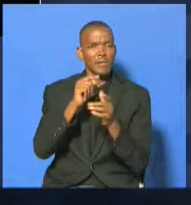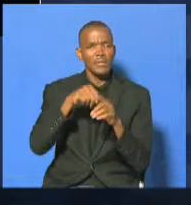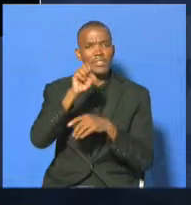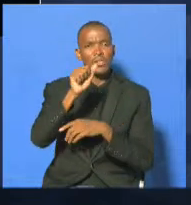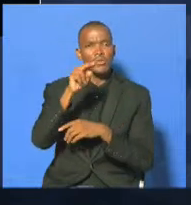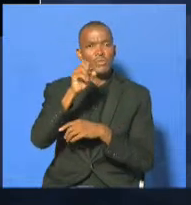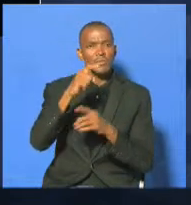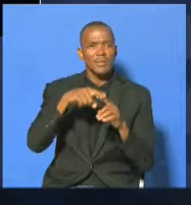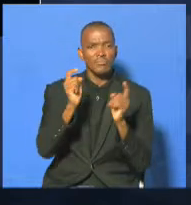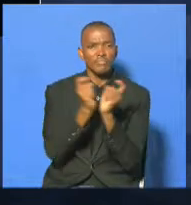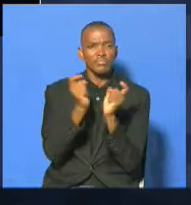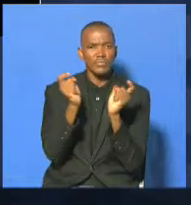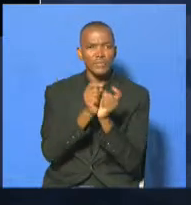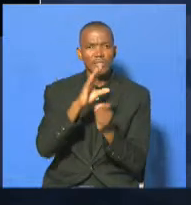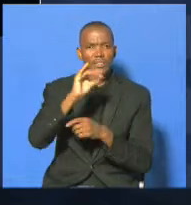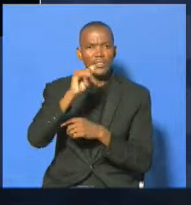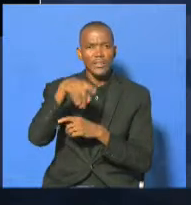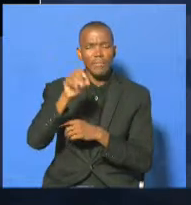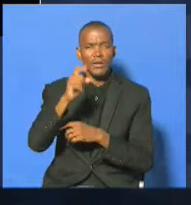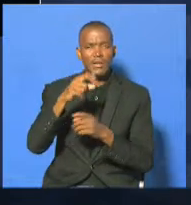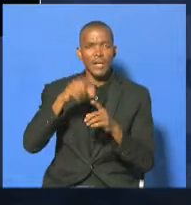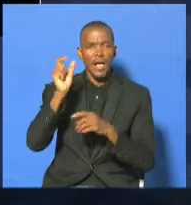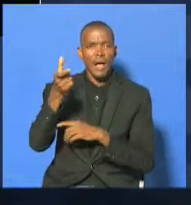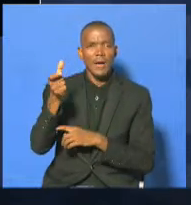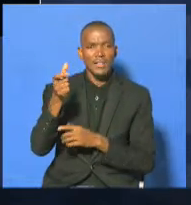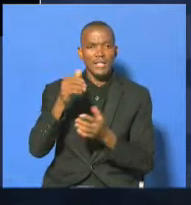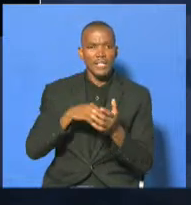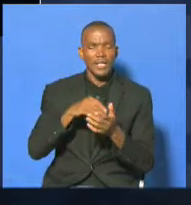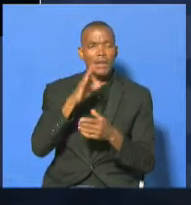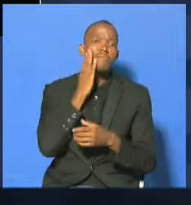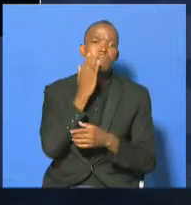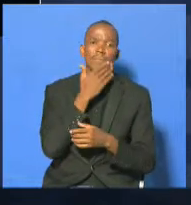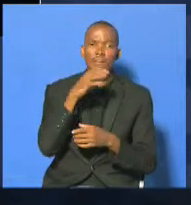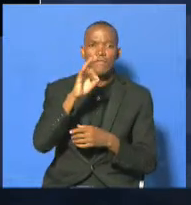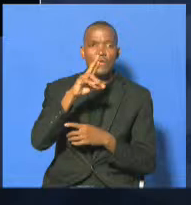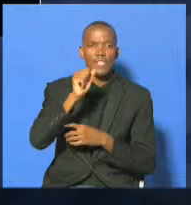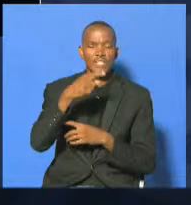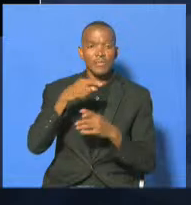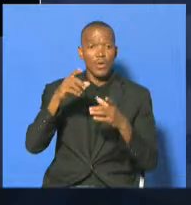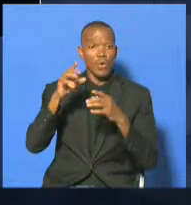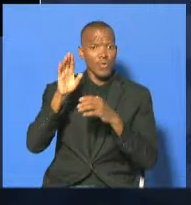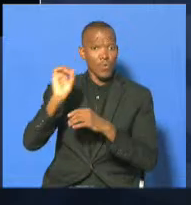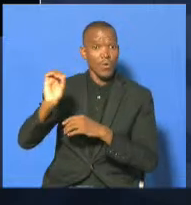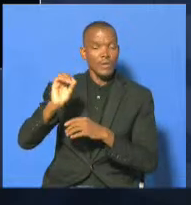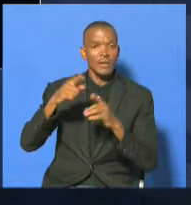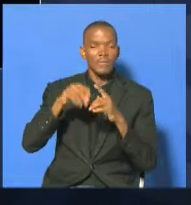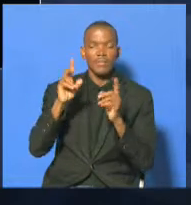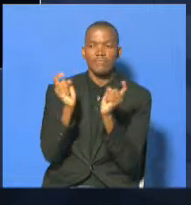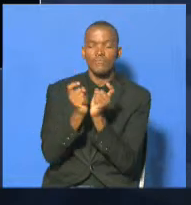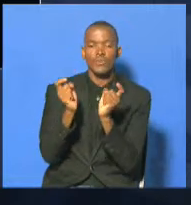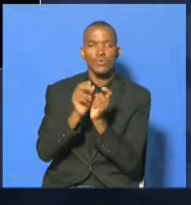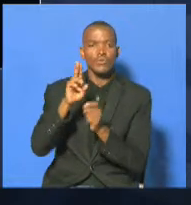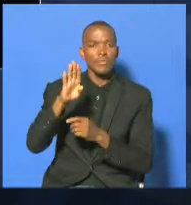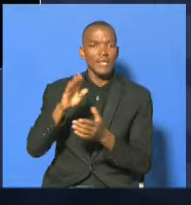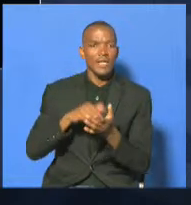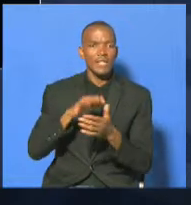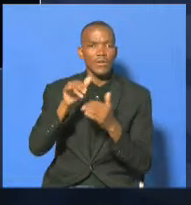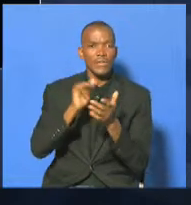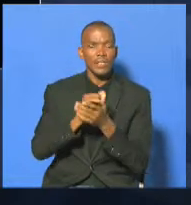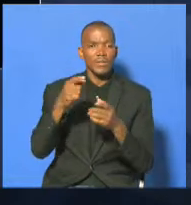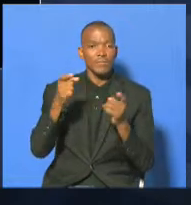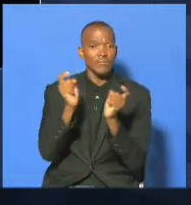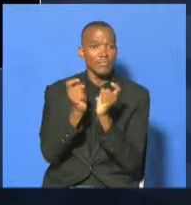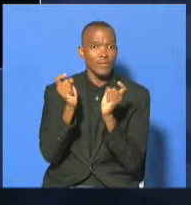third place City Pola at Gaborone United grounds. At Black Forest Arena, Black Forest will host UB Hawks. In the first division north